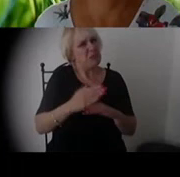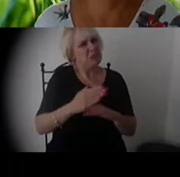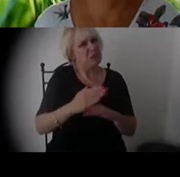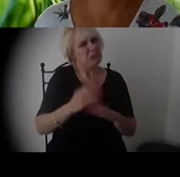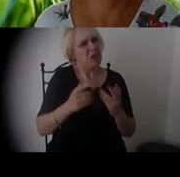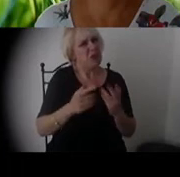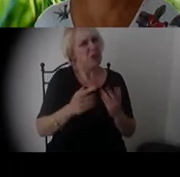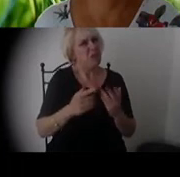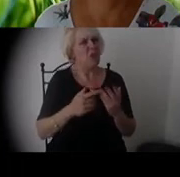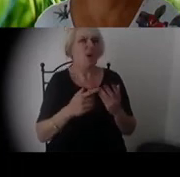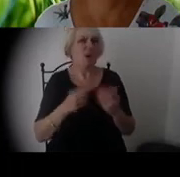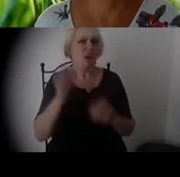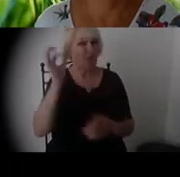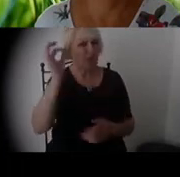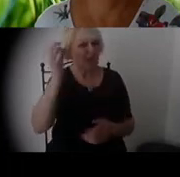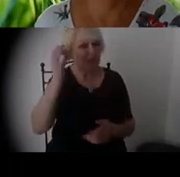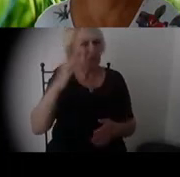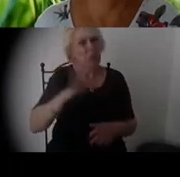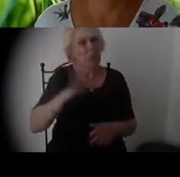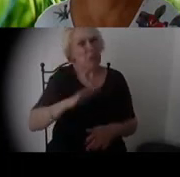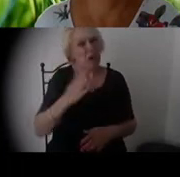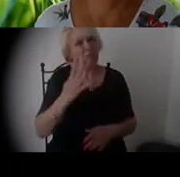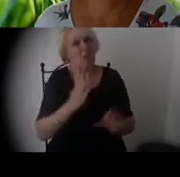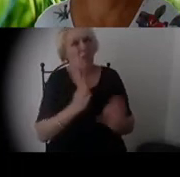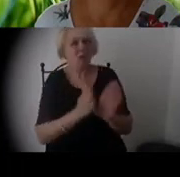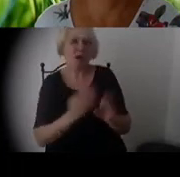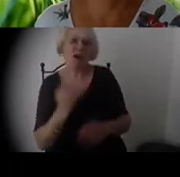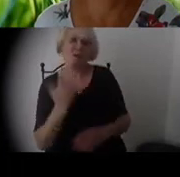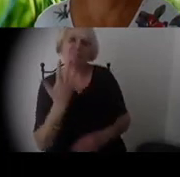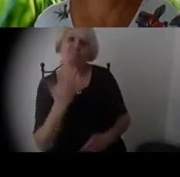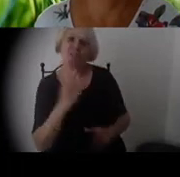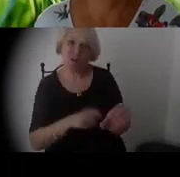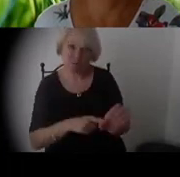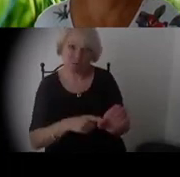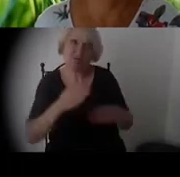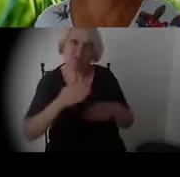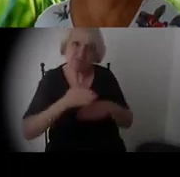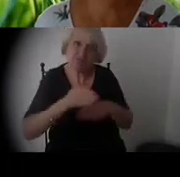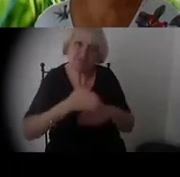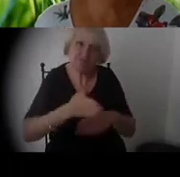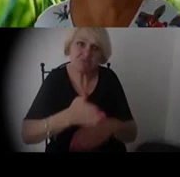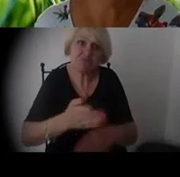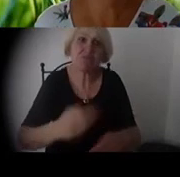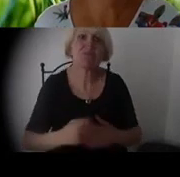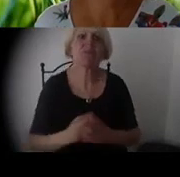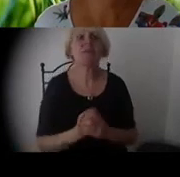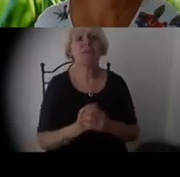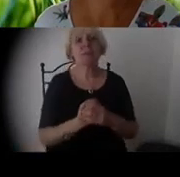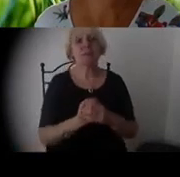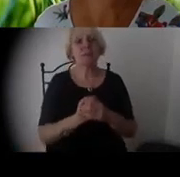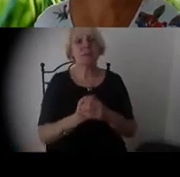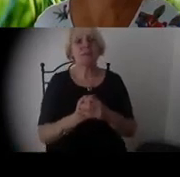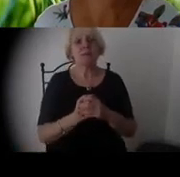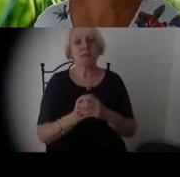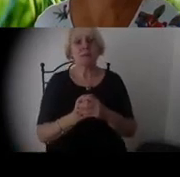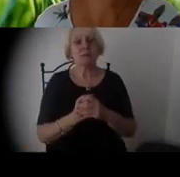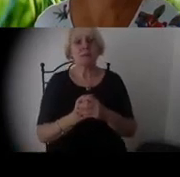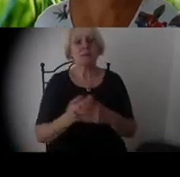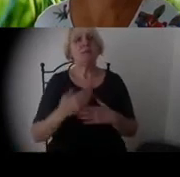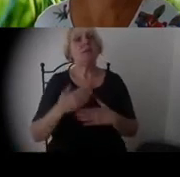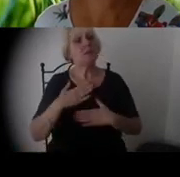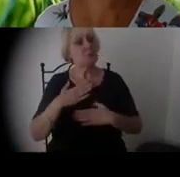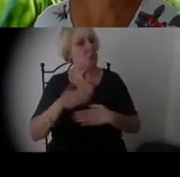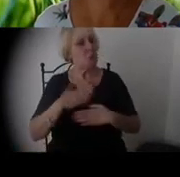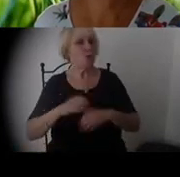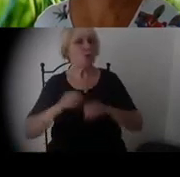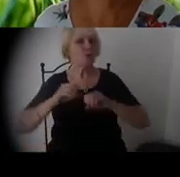about 4.5 years, 5 years. I'm not going to say too much now. I don't want to take up the time for